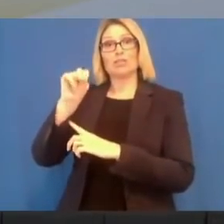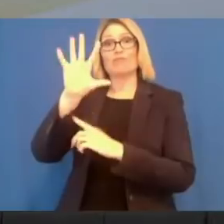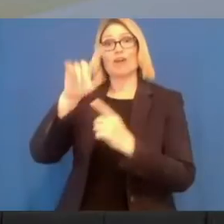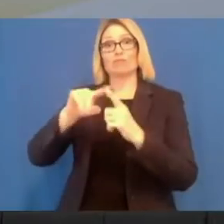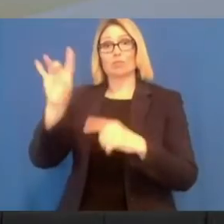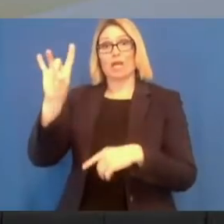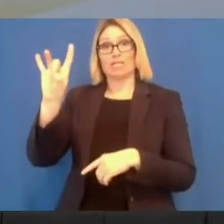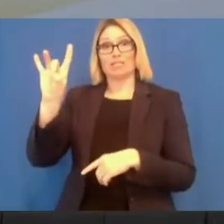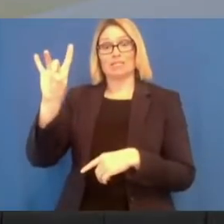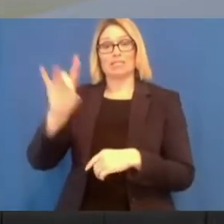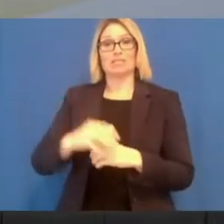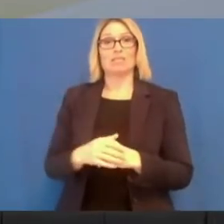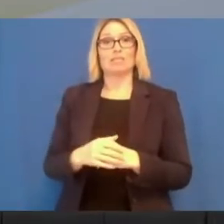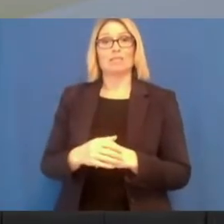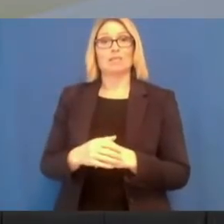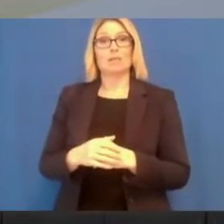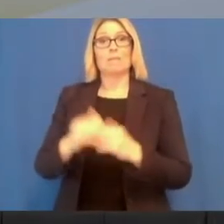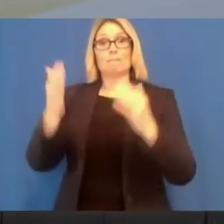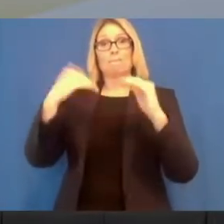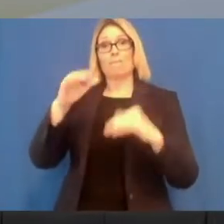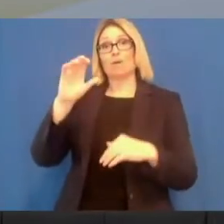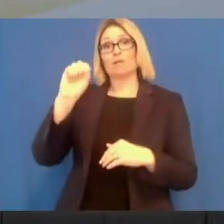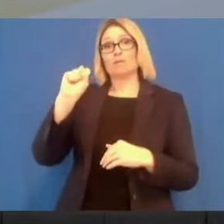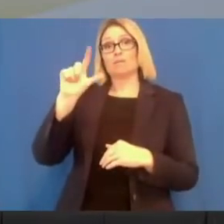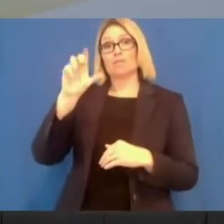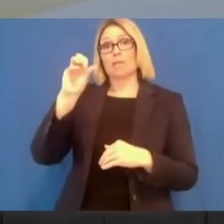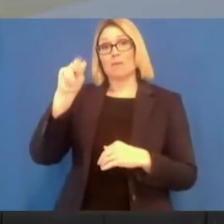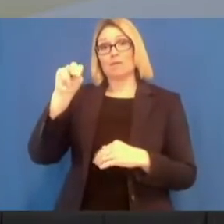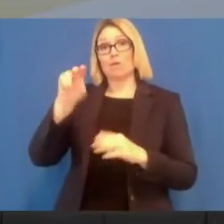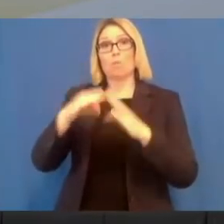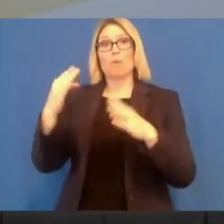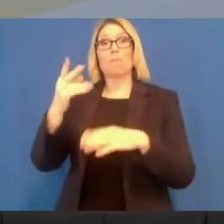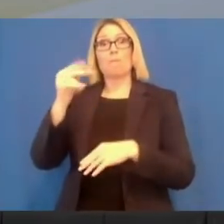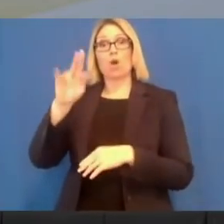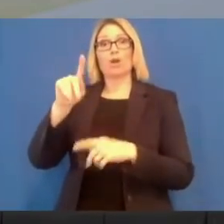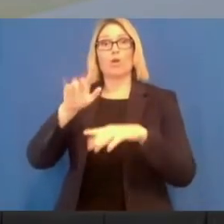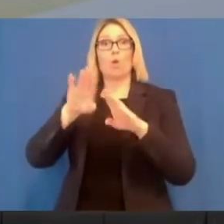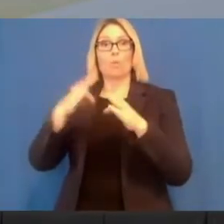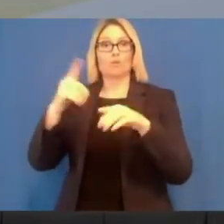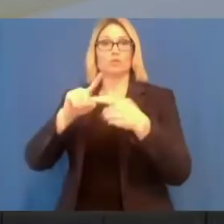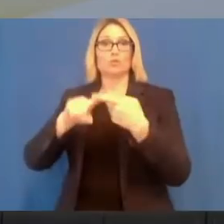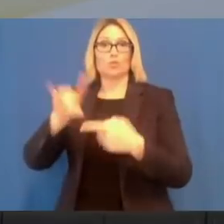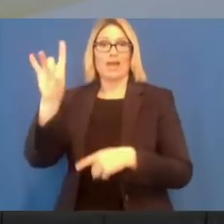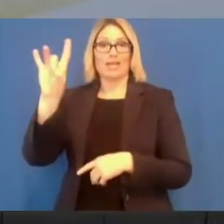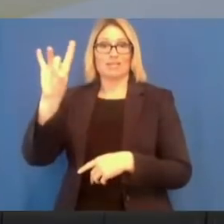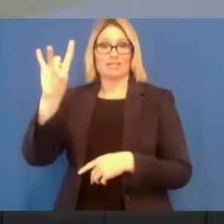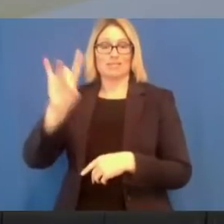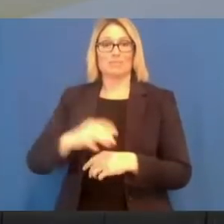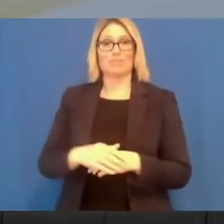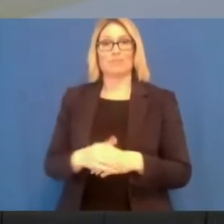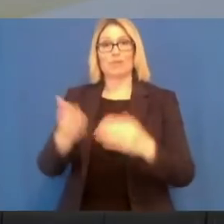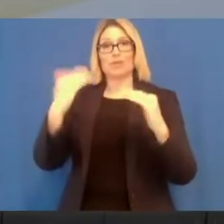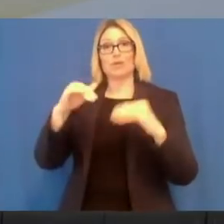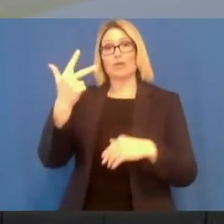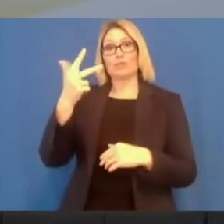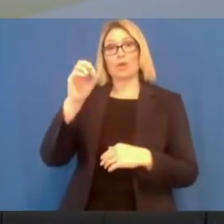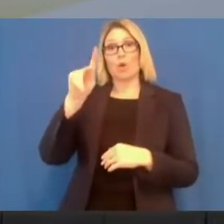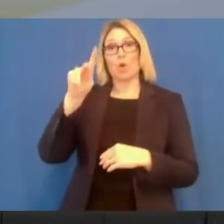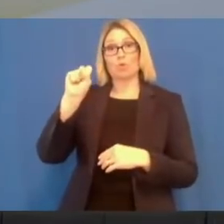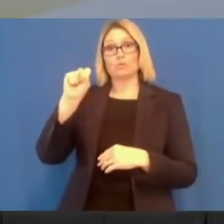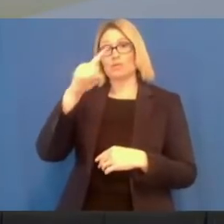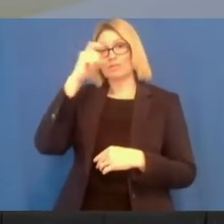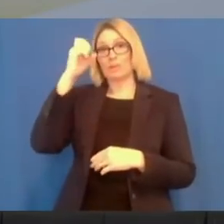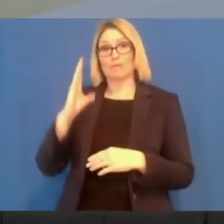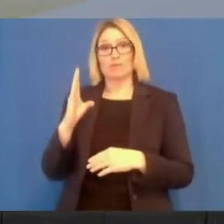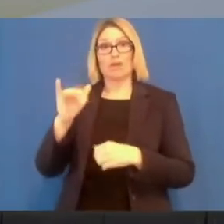p.m. The Slemon Park Testing Clinic is open until 8 p.m. The Three Oaks Clinic for youth in the Summerside